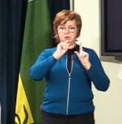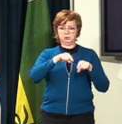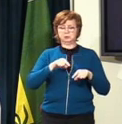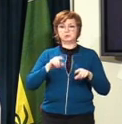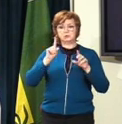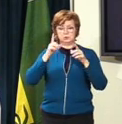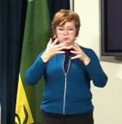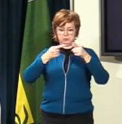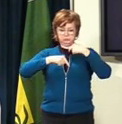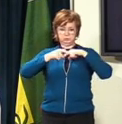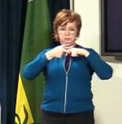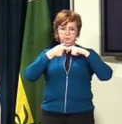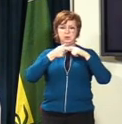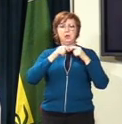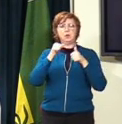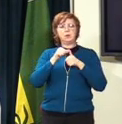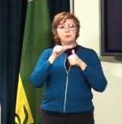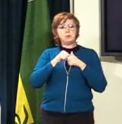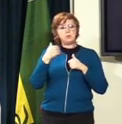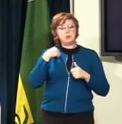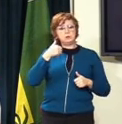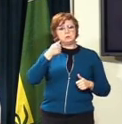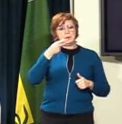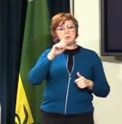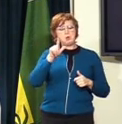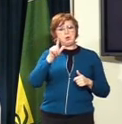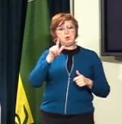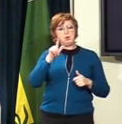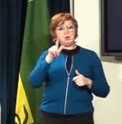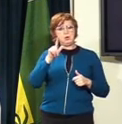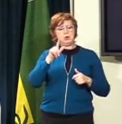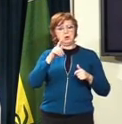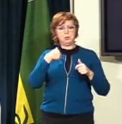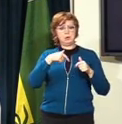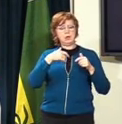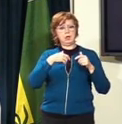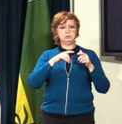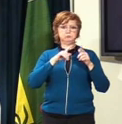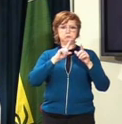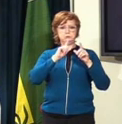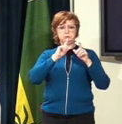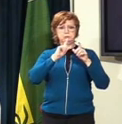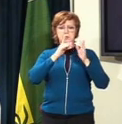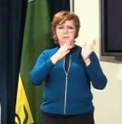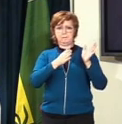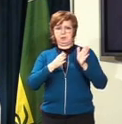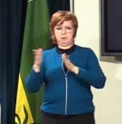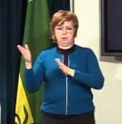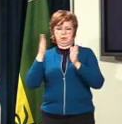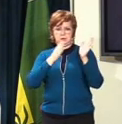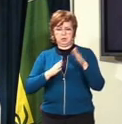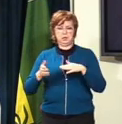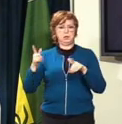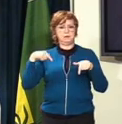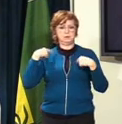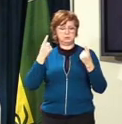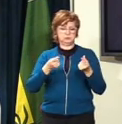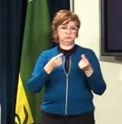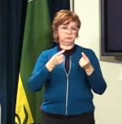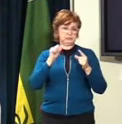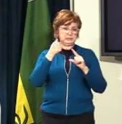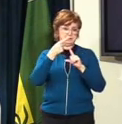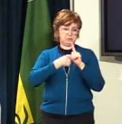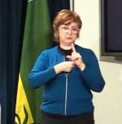response plan, in April of this year, we have been upskilling and training staff across this province for months to